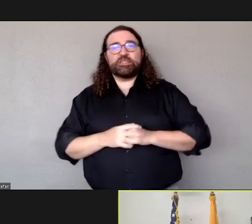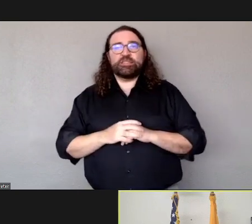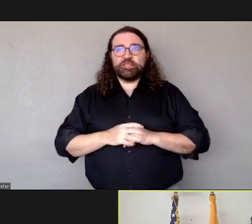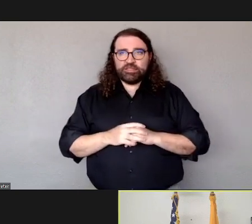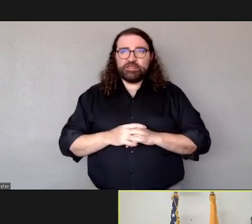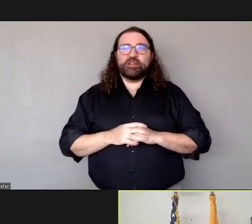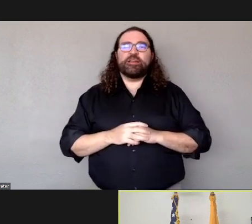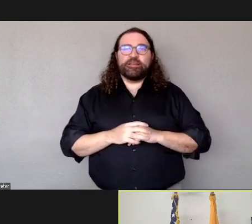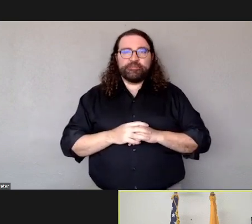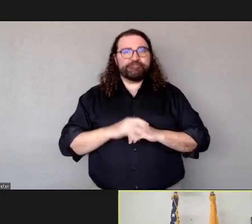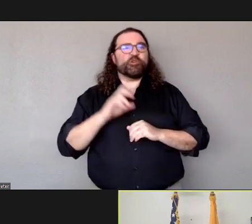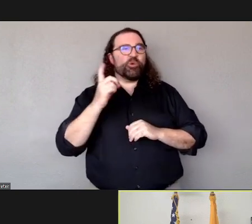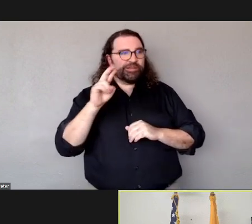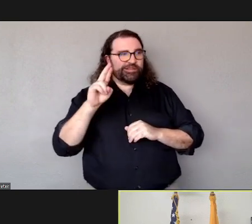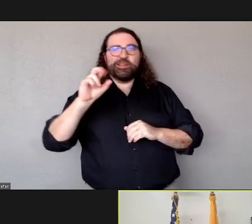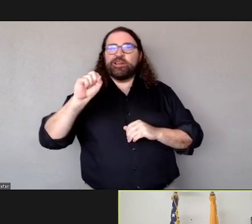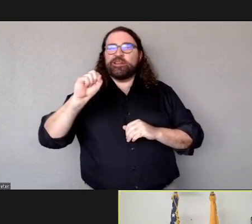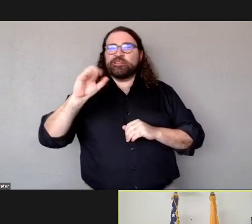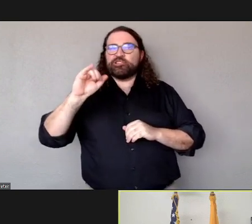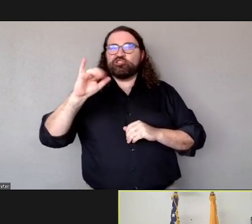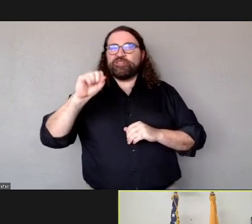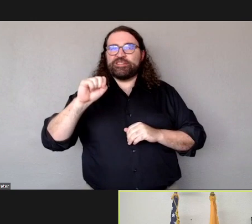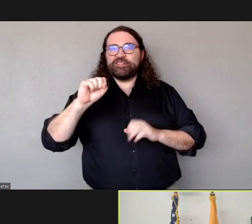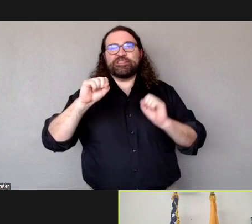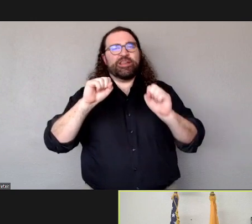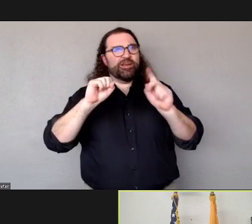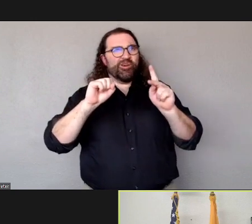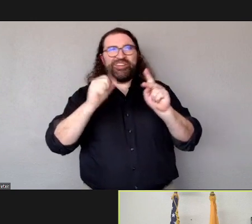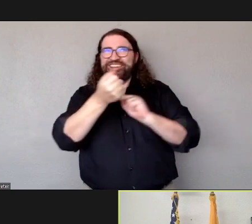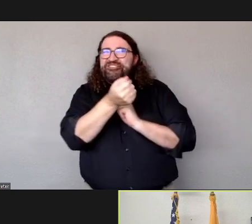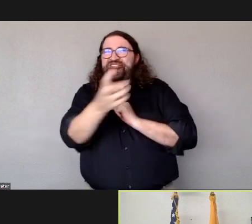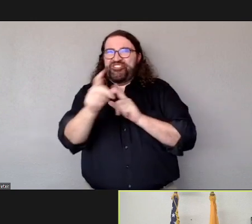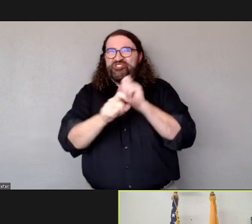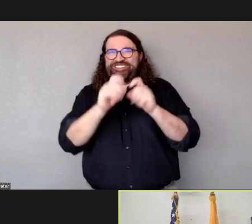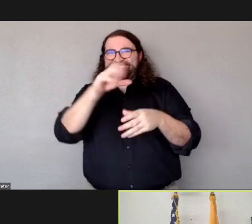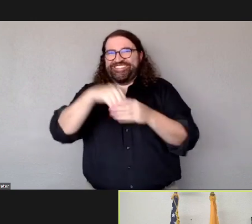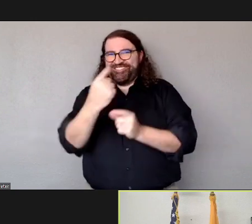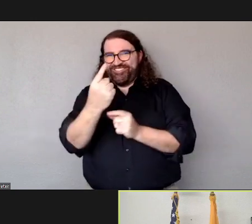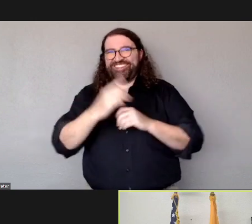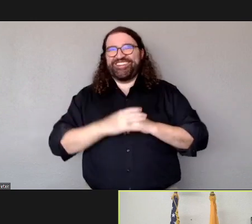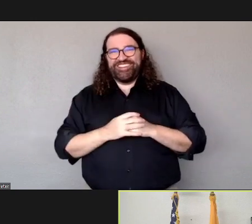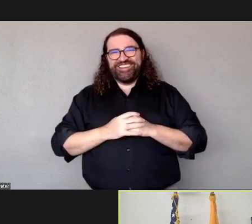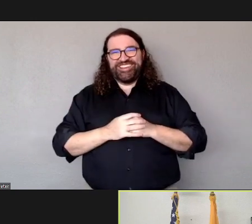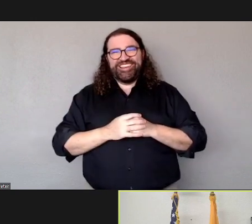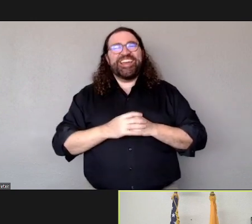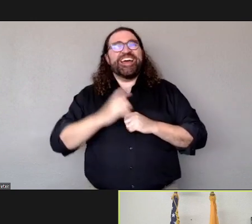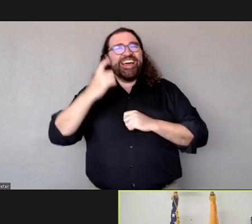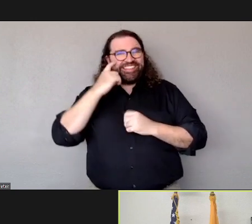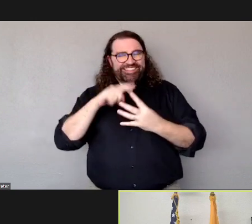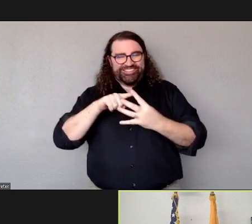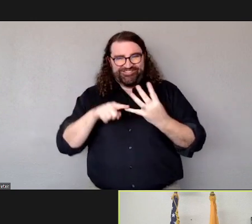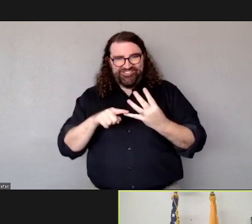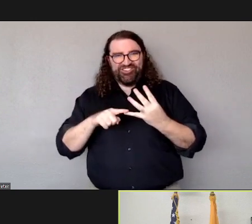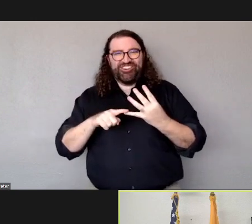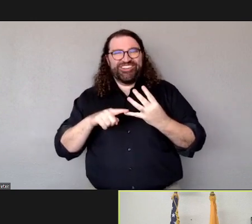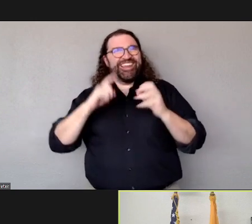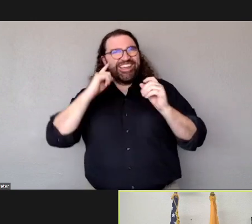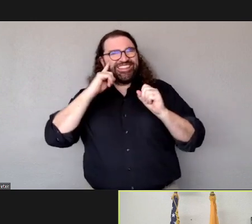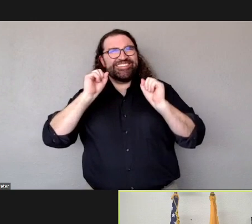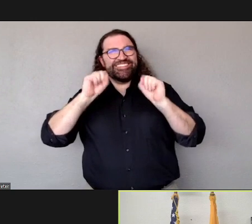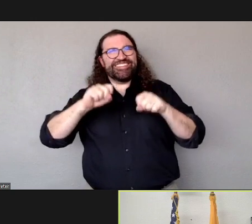Okay, so there's 4 questions there. So I think I can answer all 4 of them, and Laura, you can jump in if you like